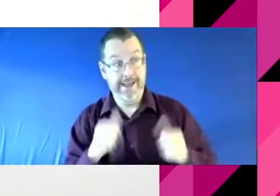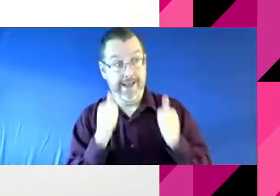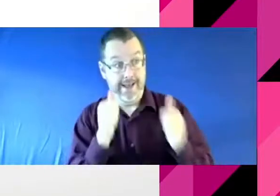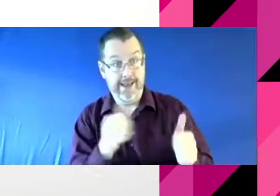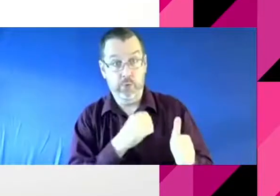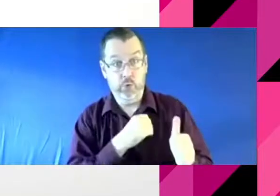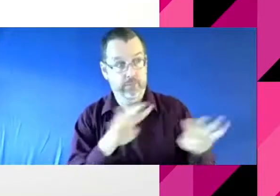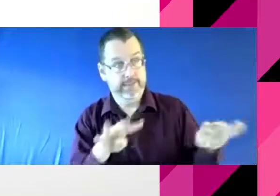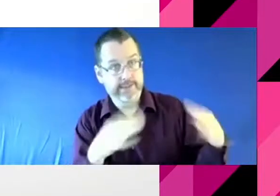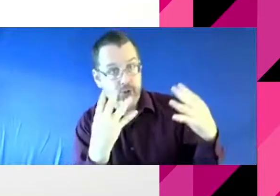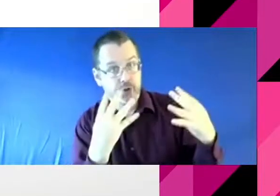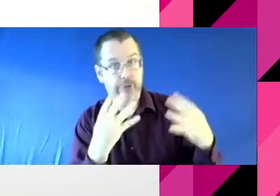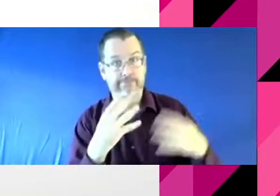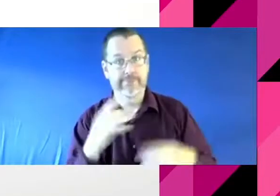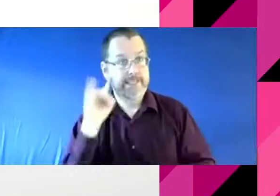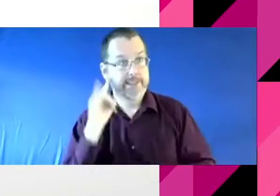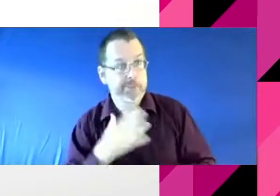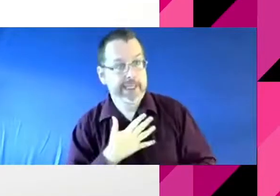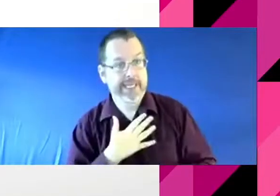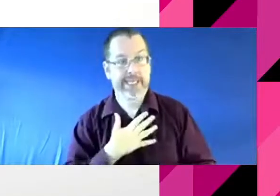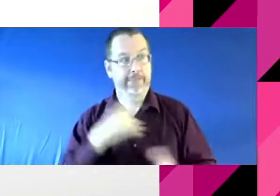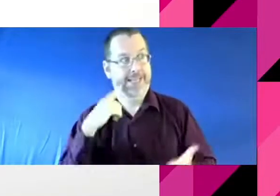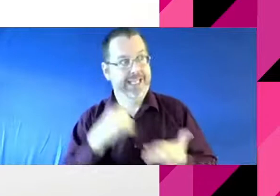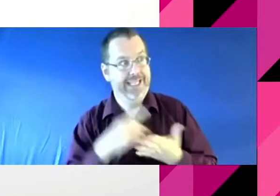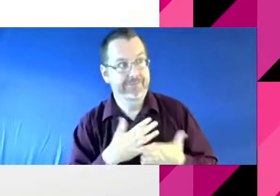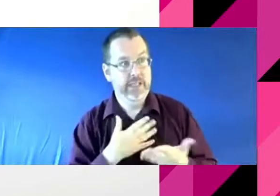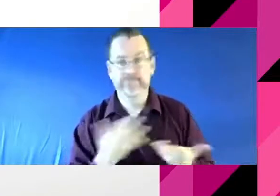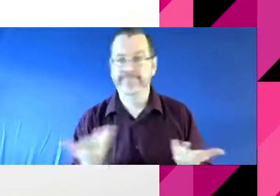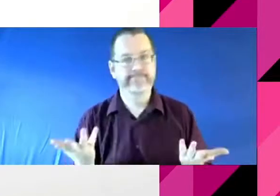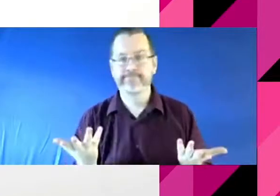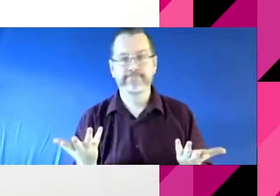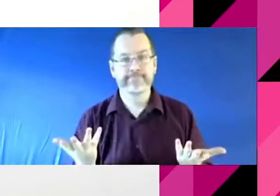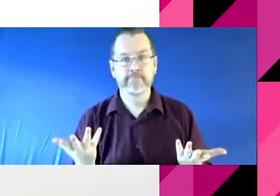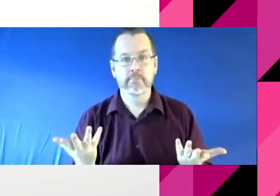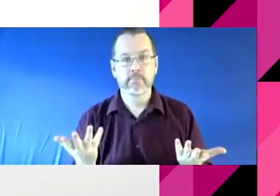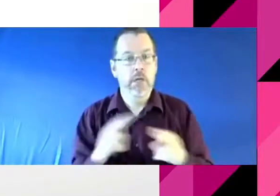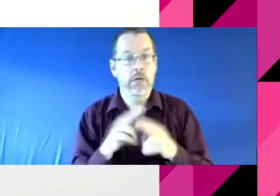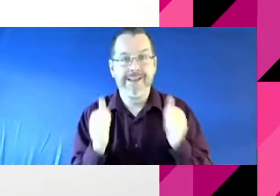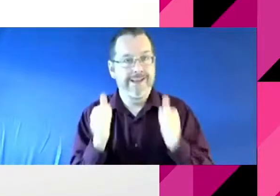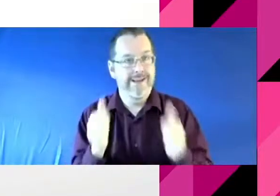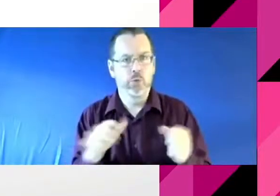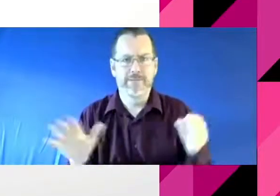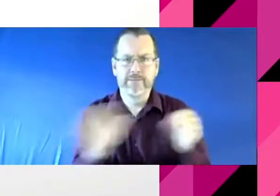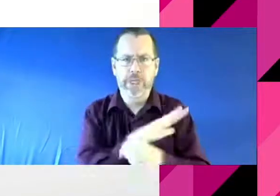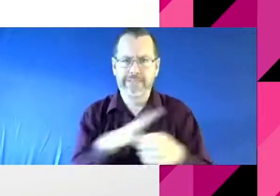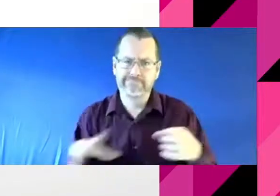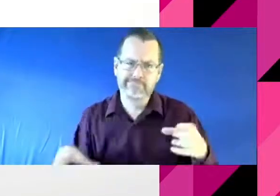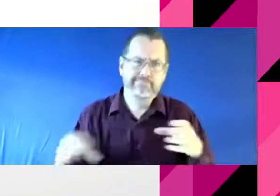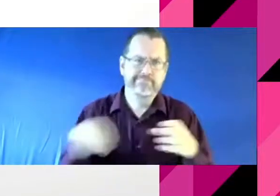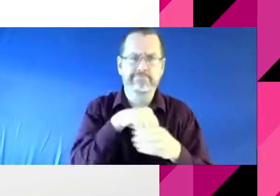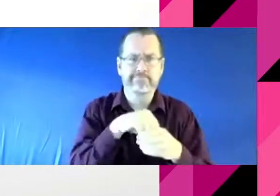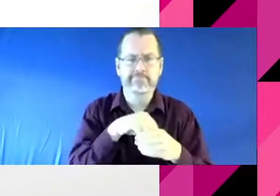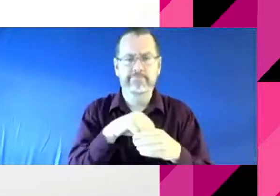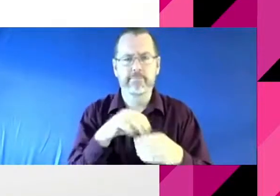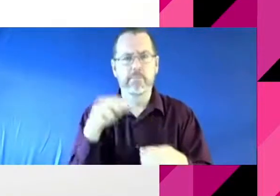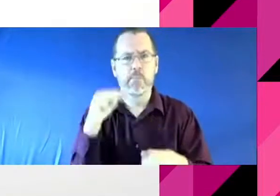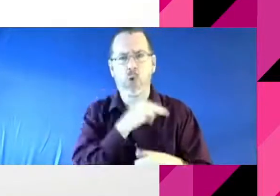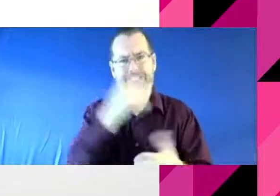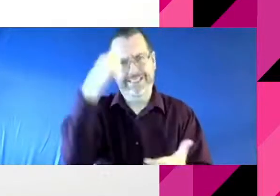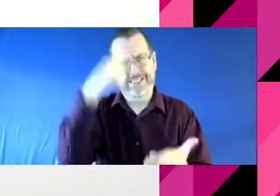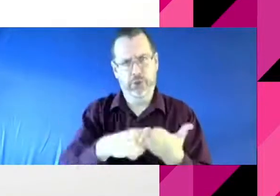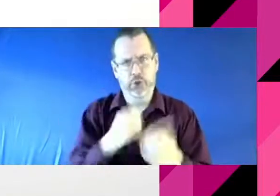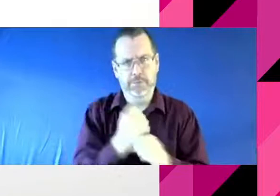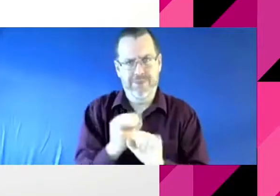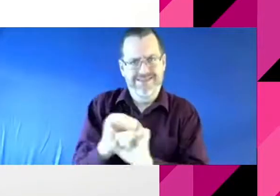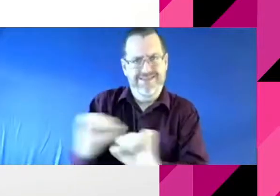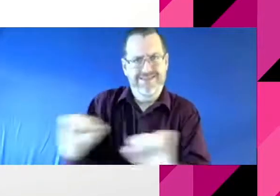given the opportunity to participate as fully as possible in the decisions that impact on their lives. I want to begin this